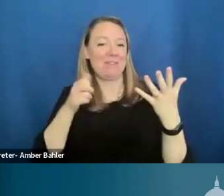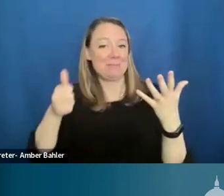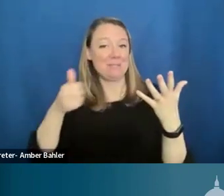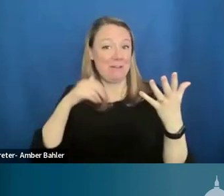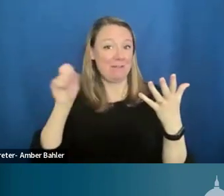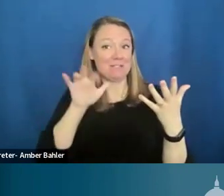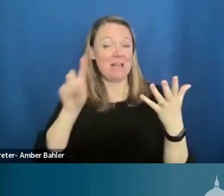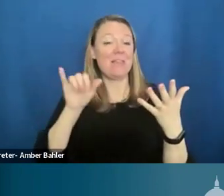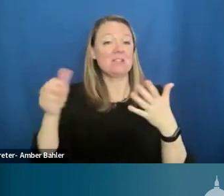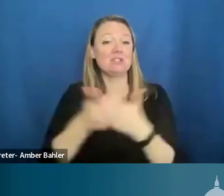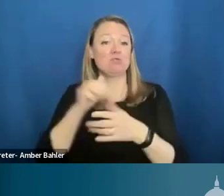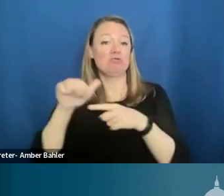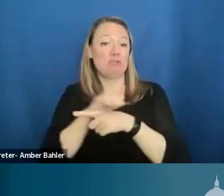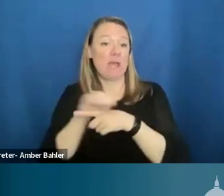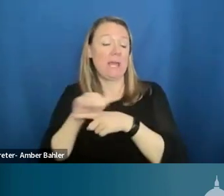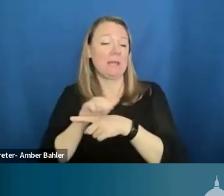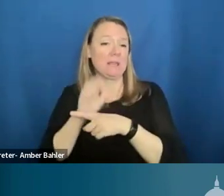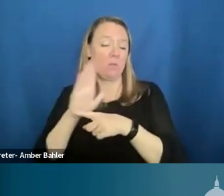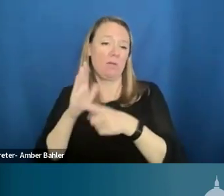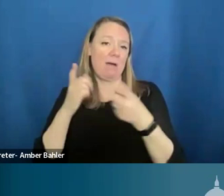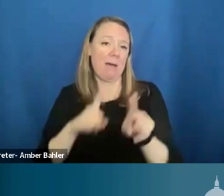into effect when the governor signs that bill tomorrow.